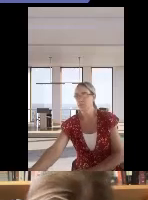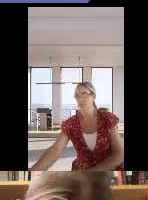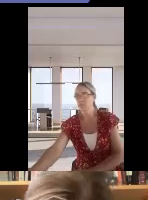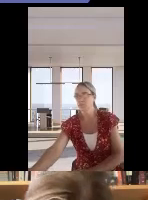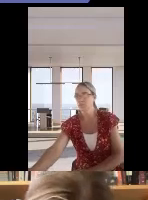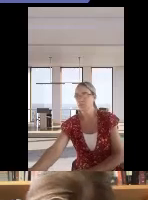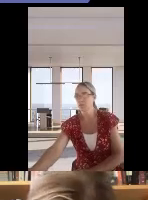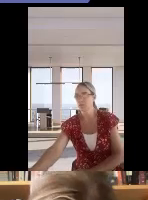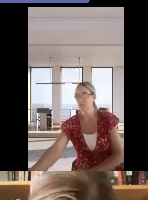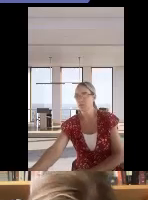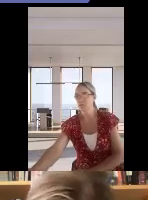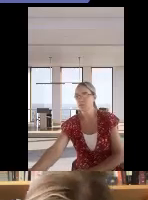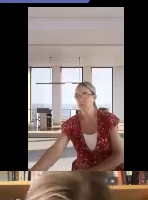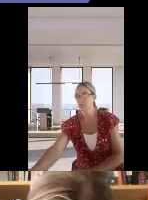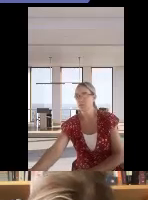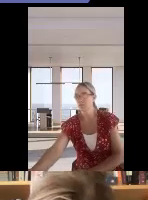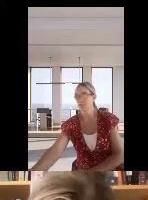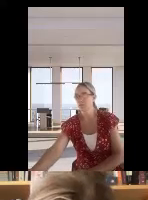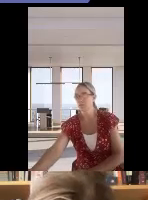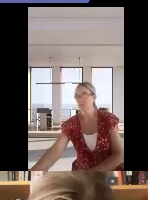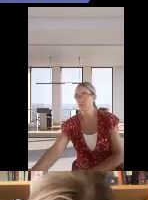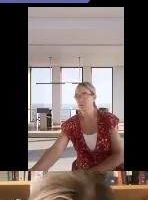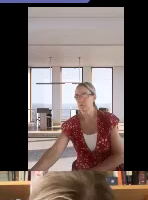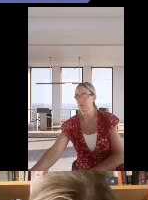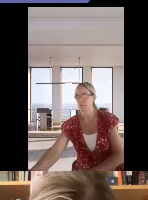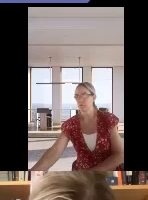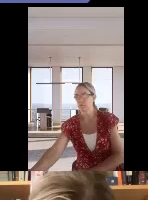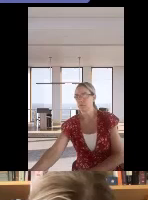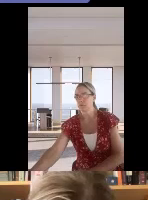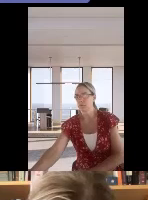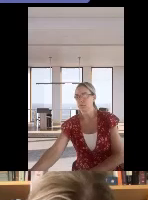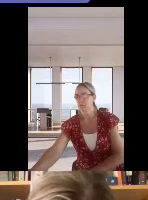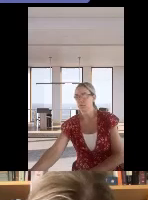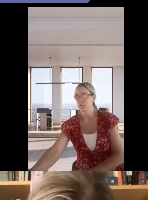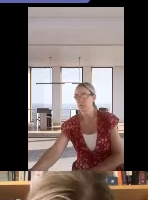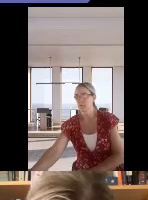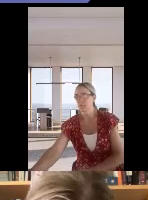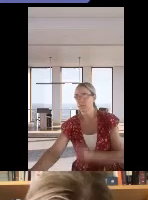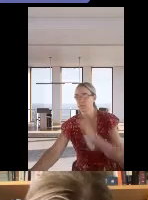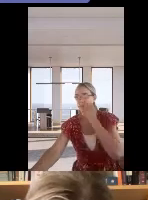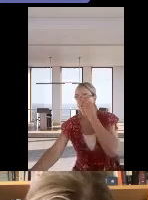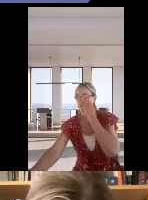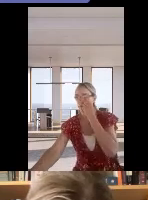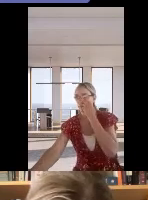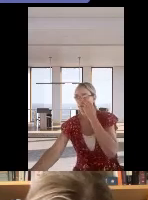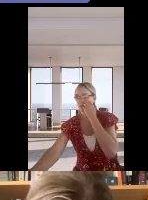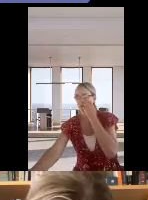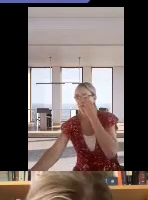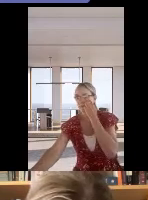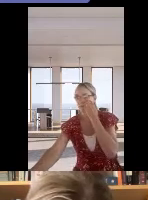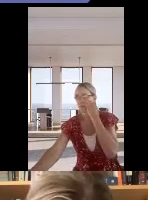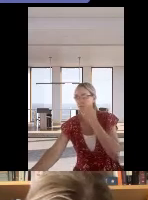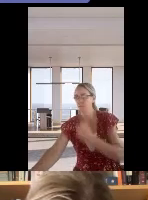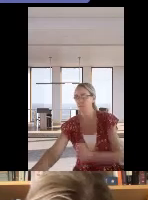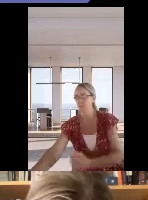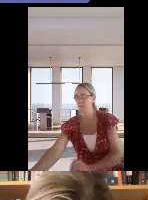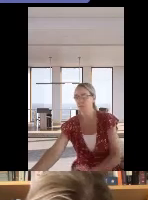Right. But you know, we've seen indigenous, and now we see this, this for example, and we just be going, oh,